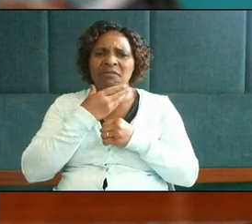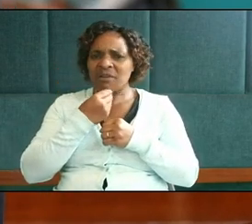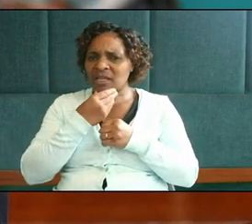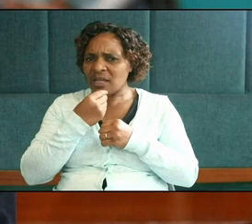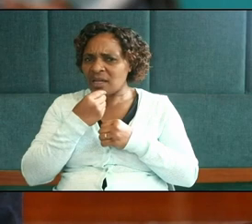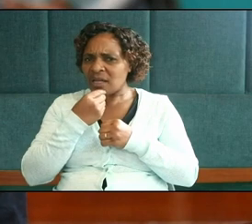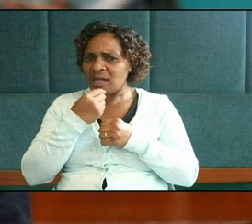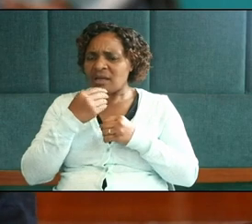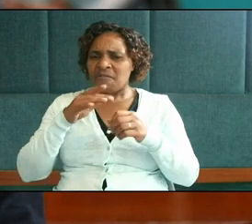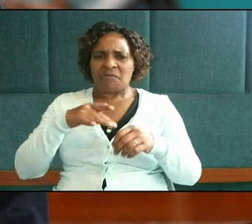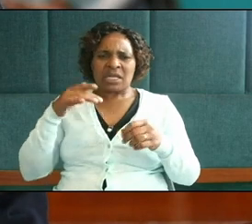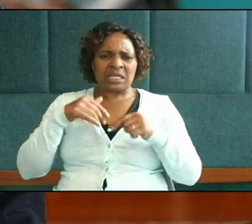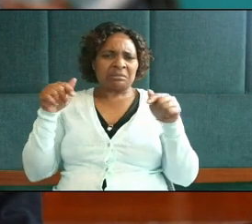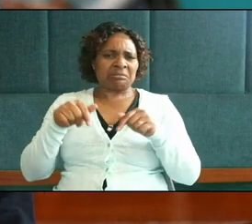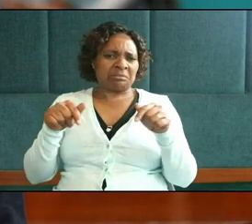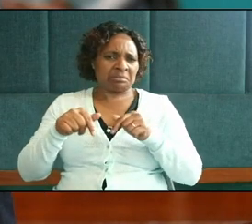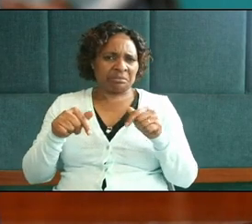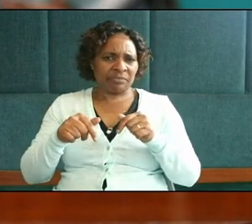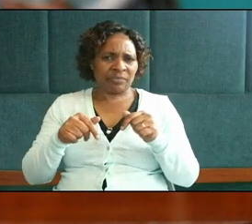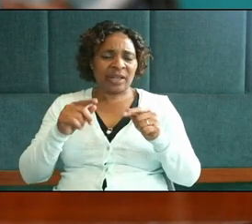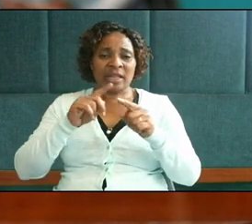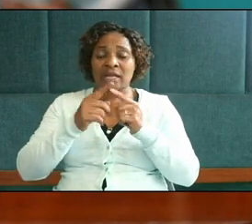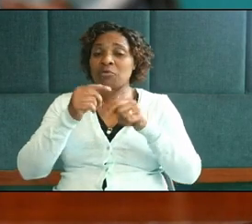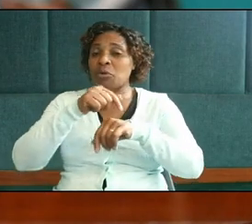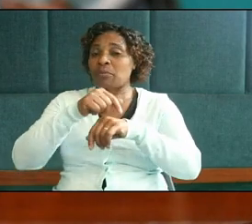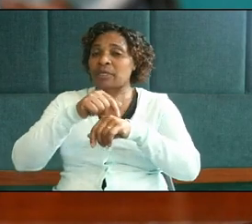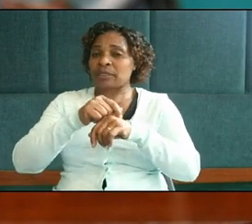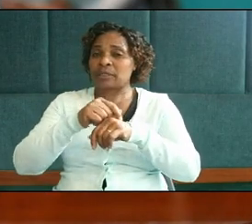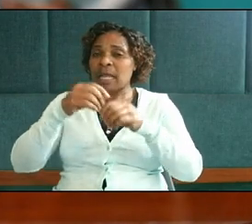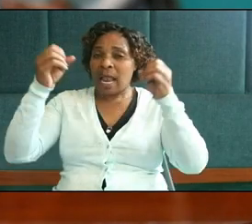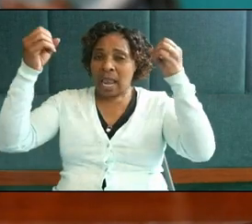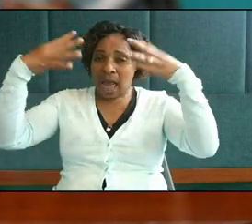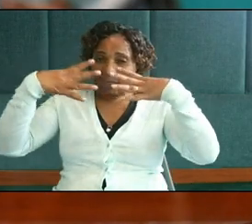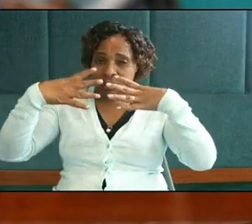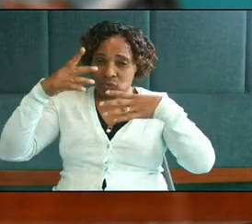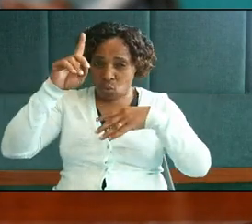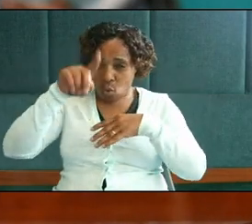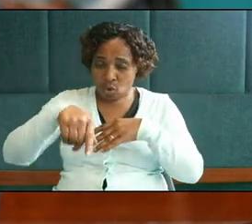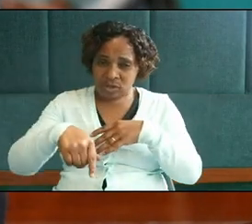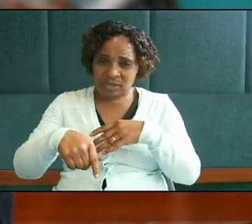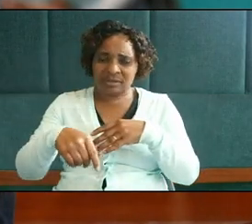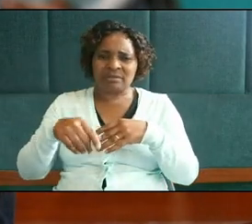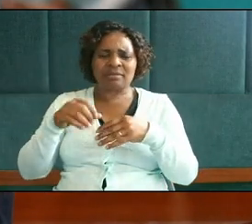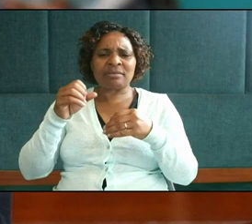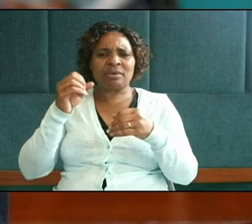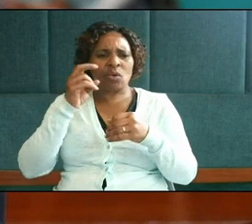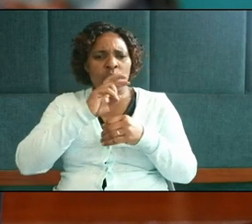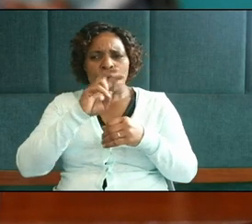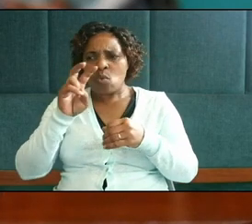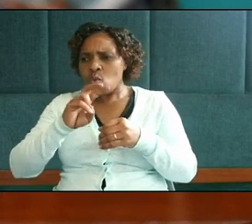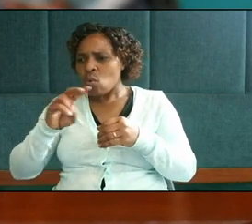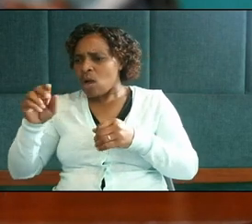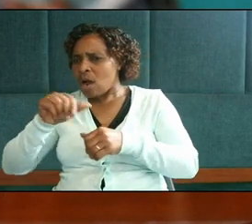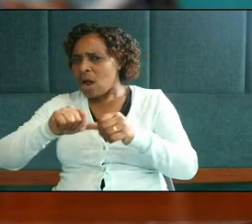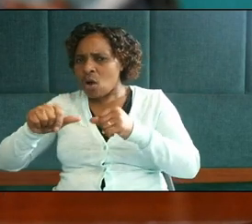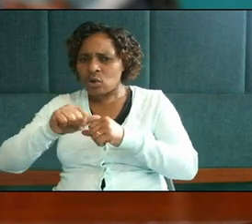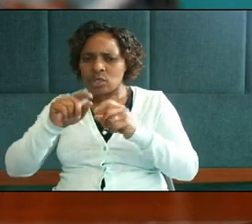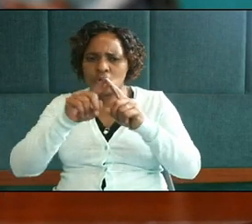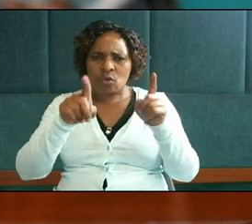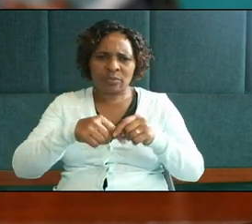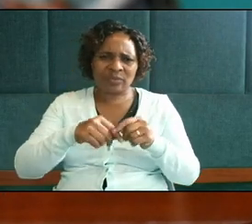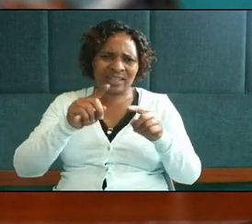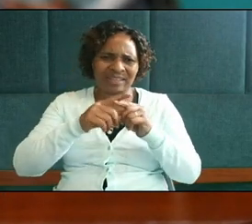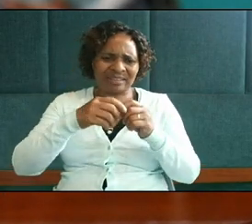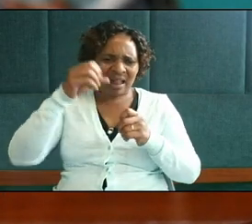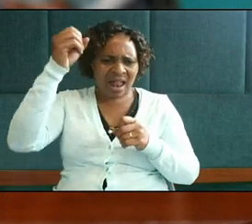He stopped feeling so scared. At that moment, the lights came back on. Elijah looked around the room and immediately spotted the